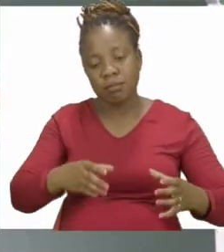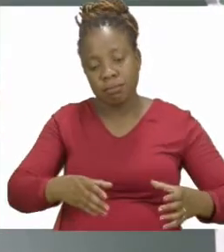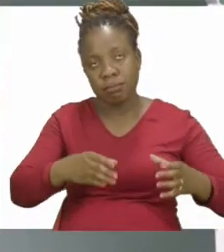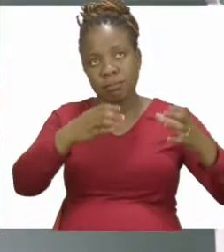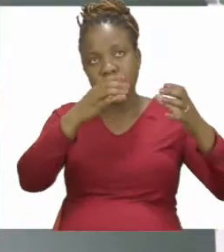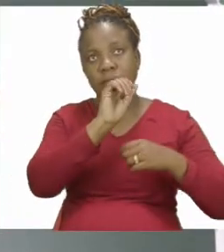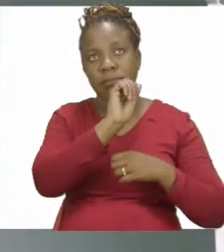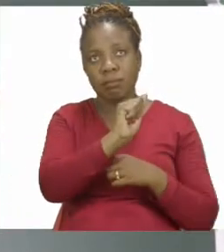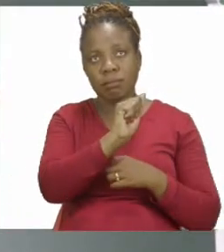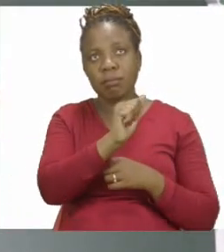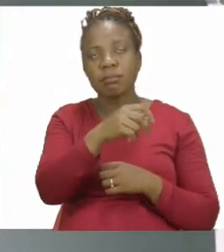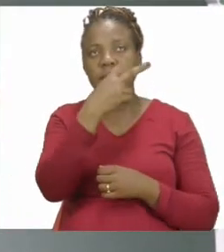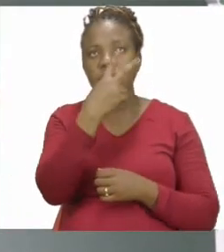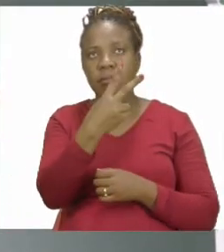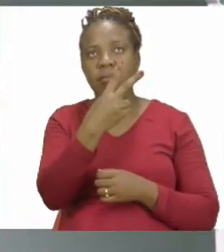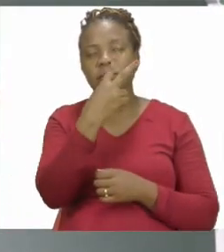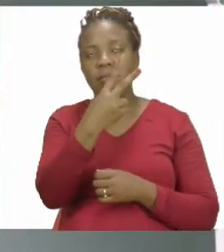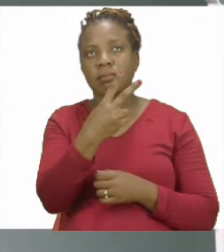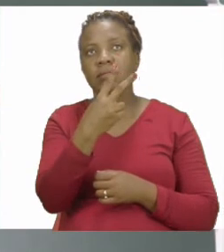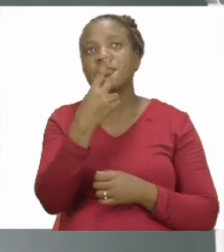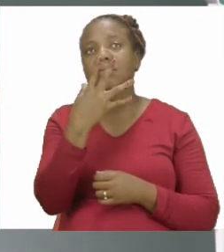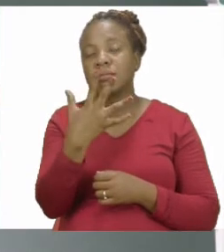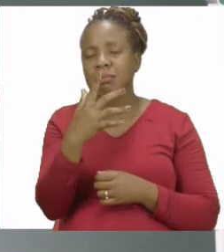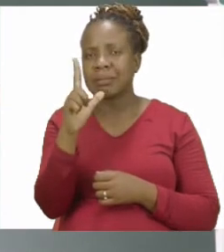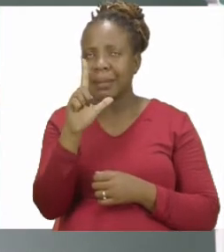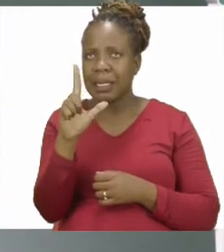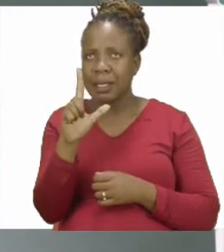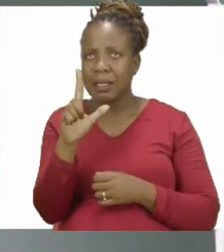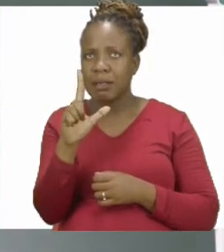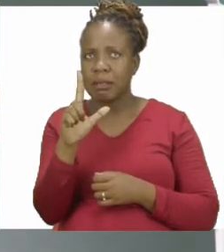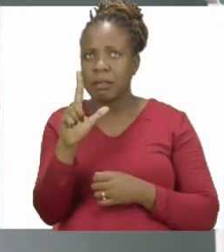liters, while tank B has